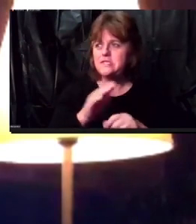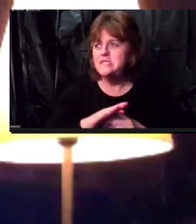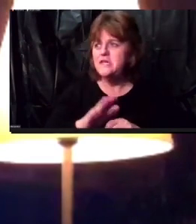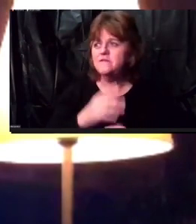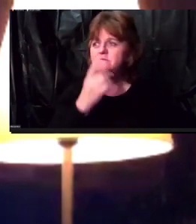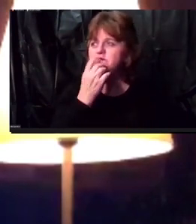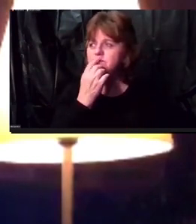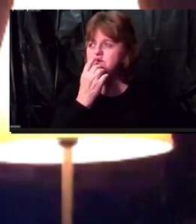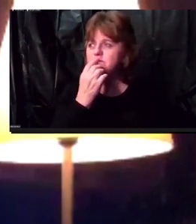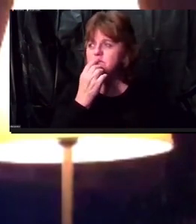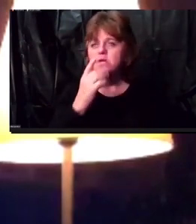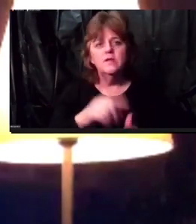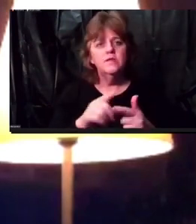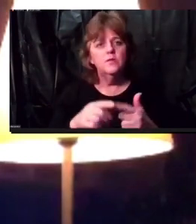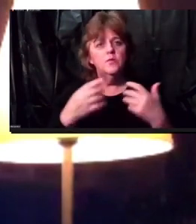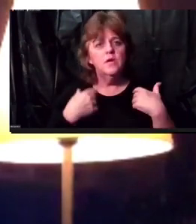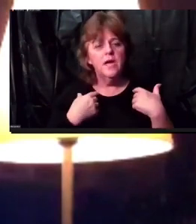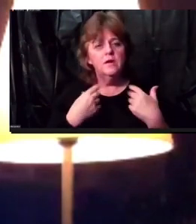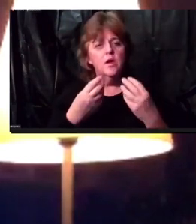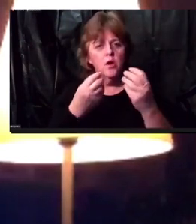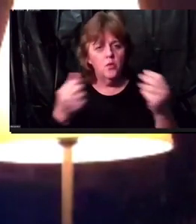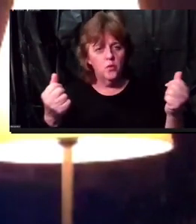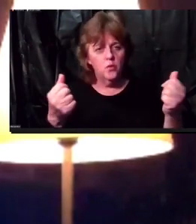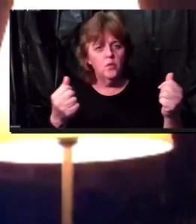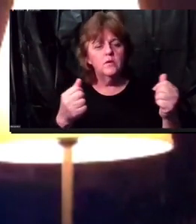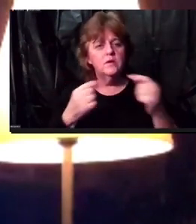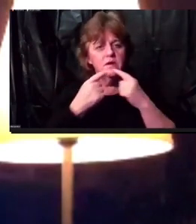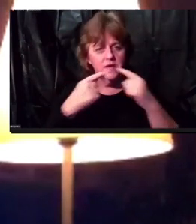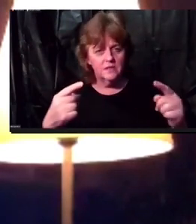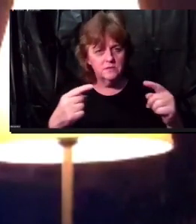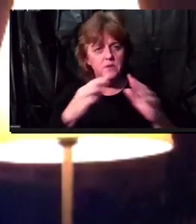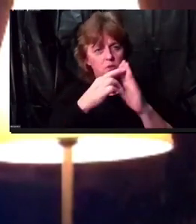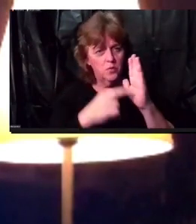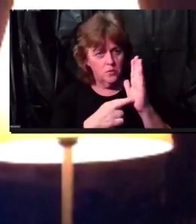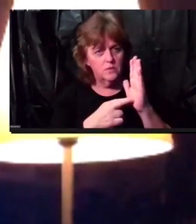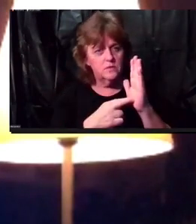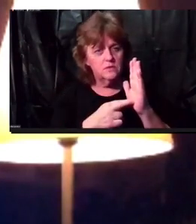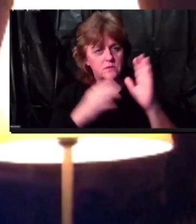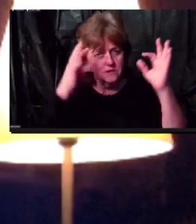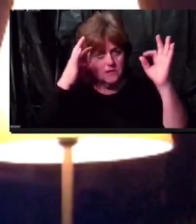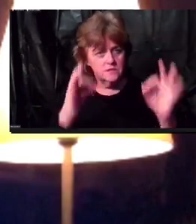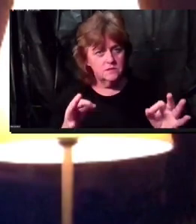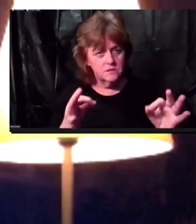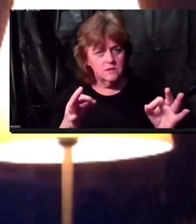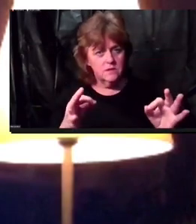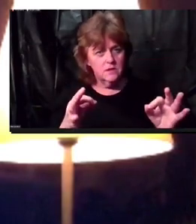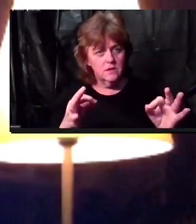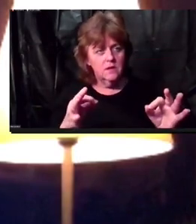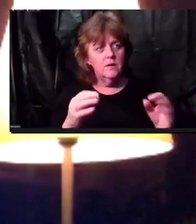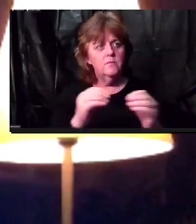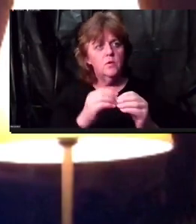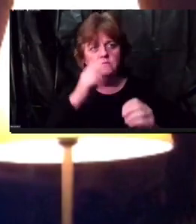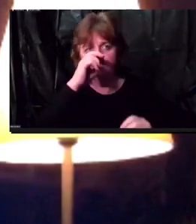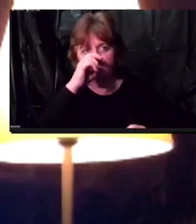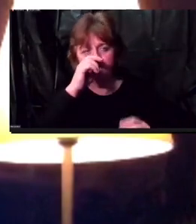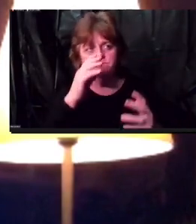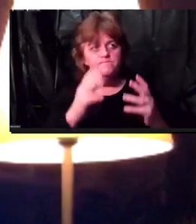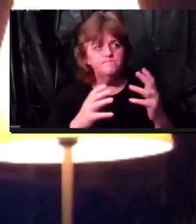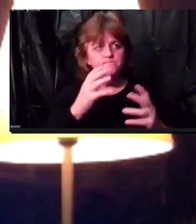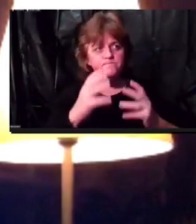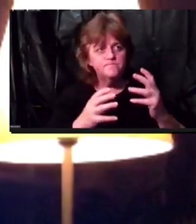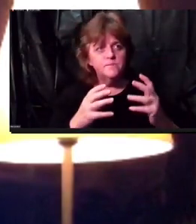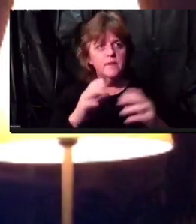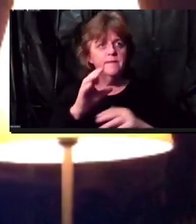we went to our resolution passed by the council. The resolution put some teeth behind